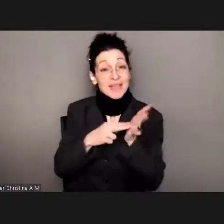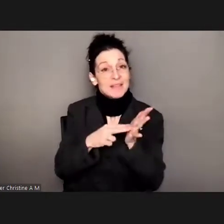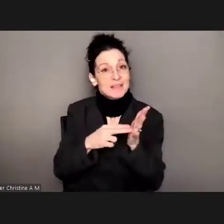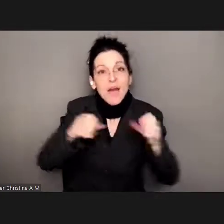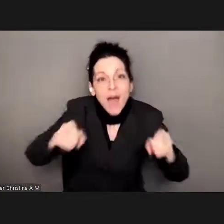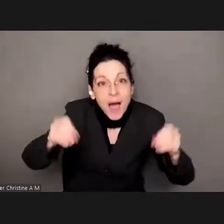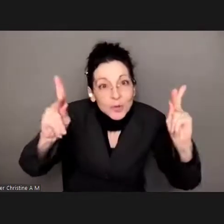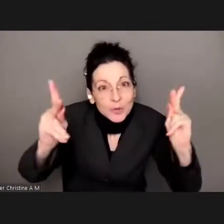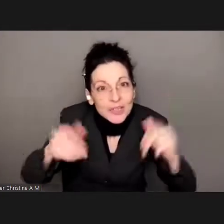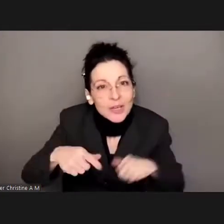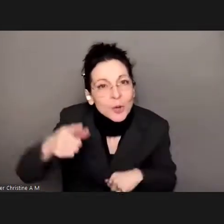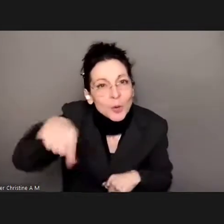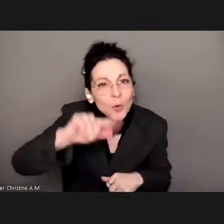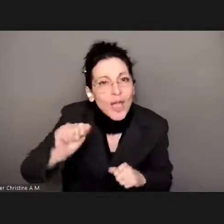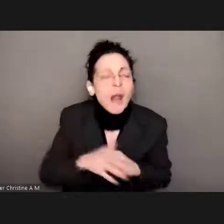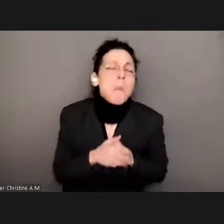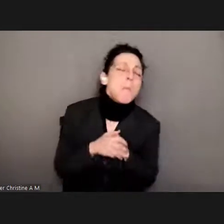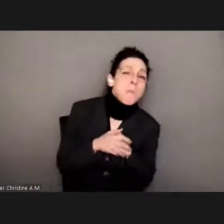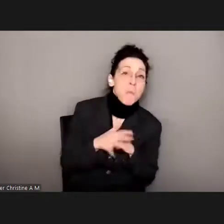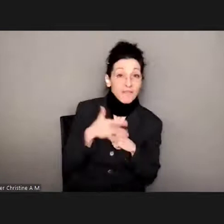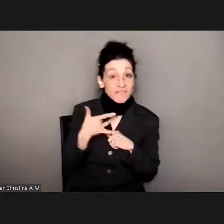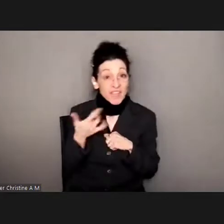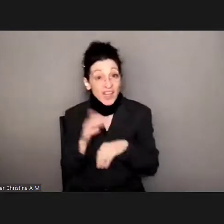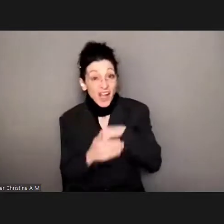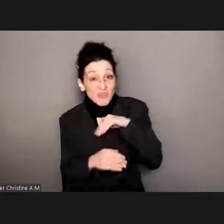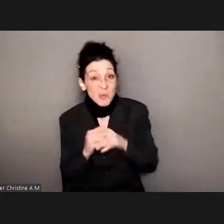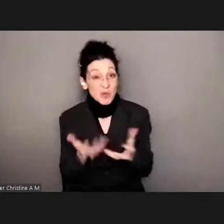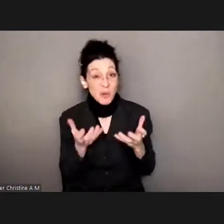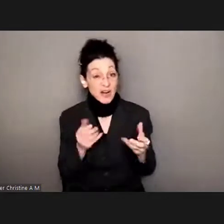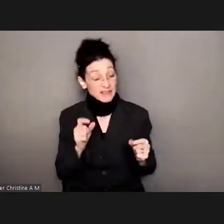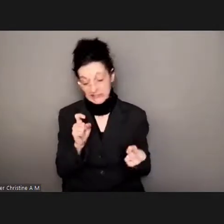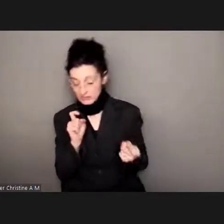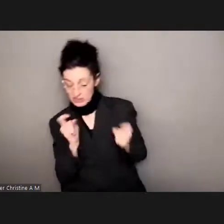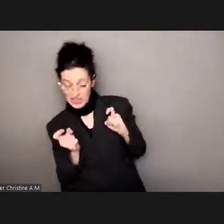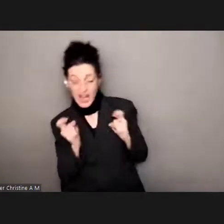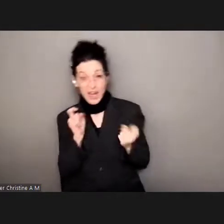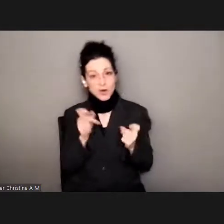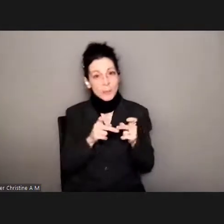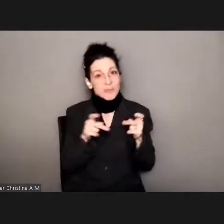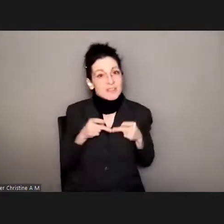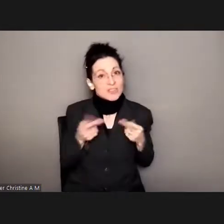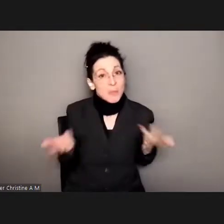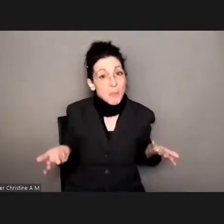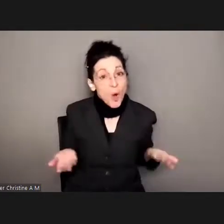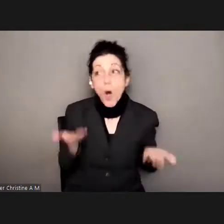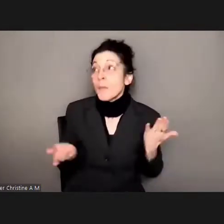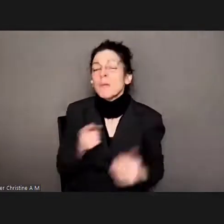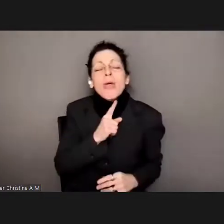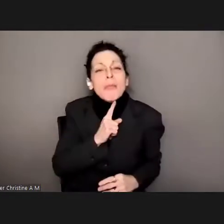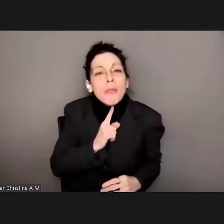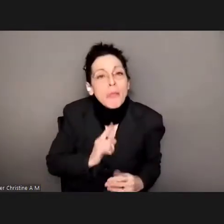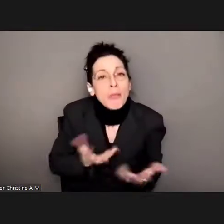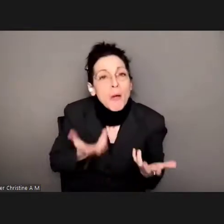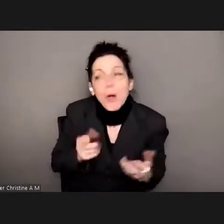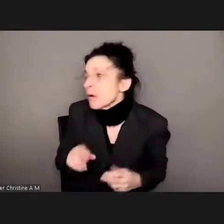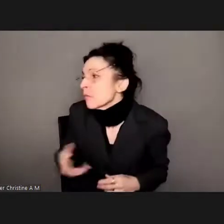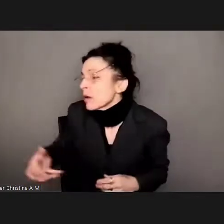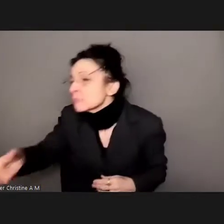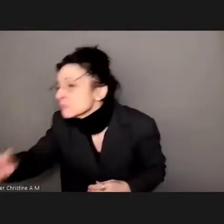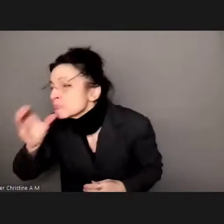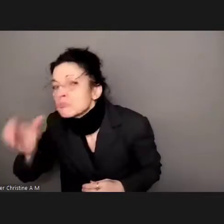water. I noticed that most people are not using their cameras, so you can also just